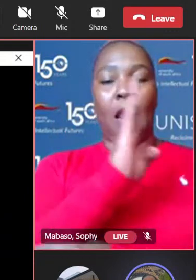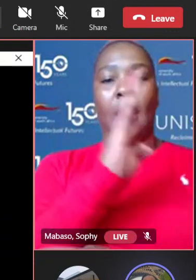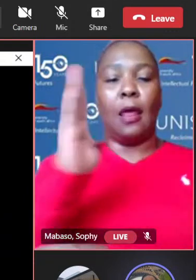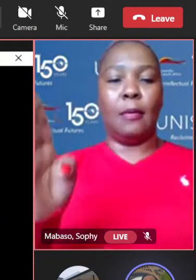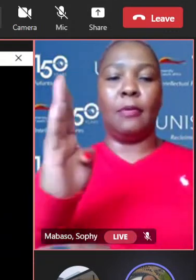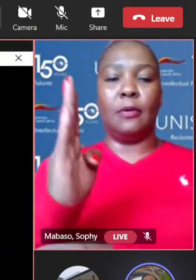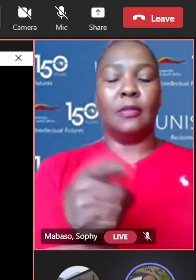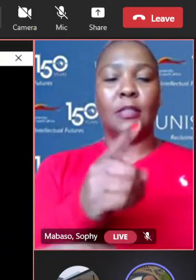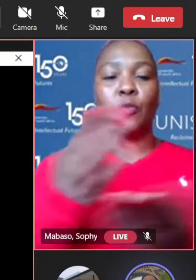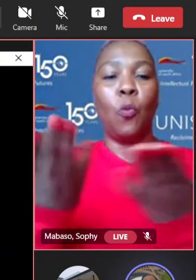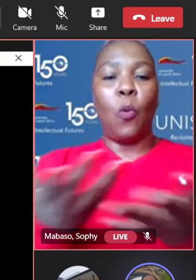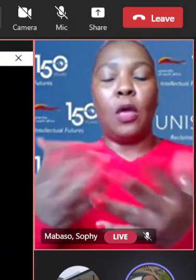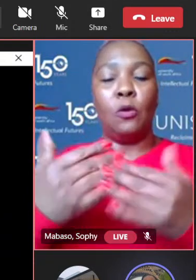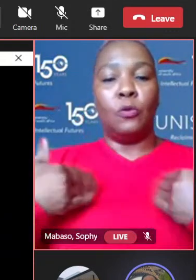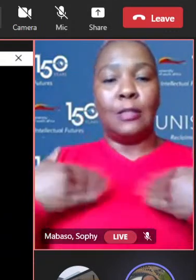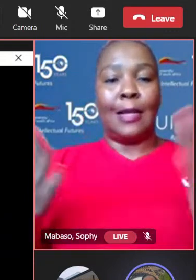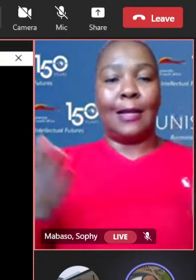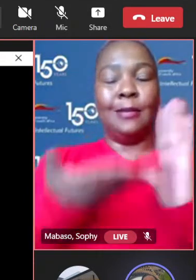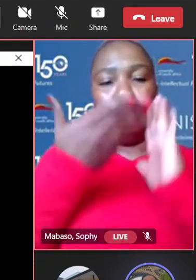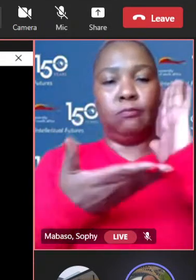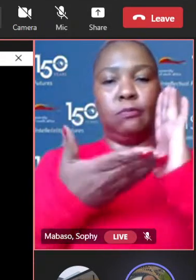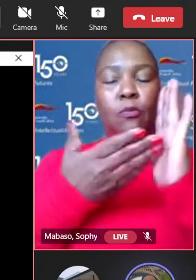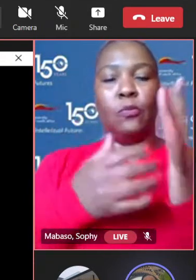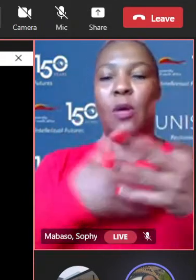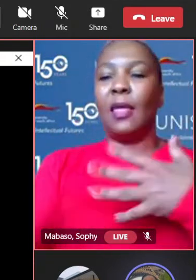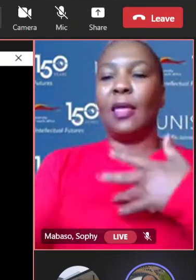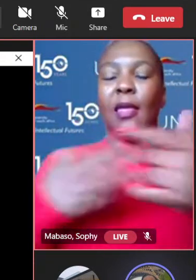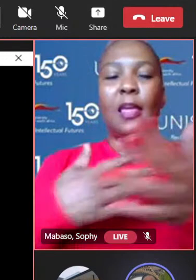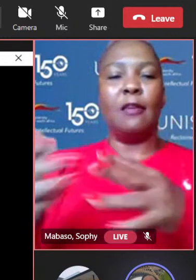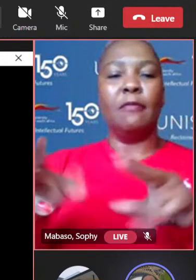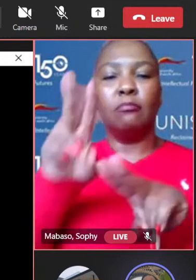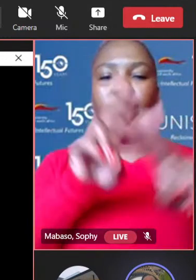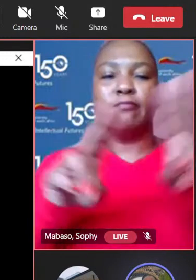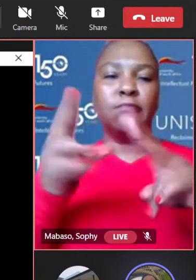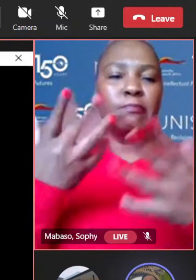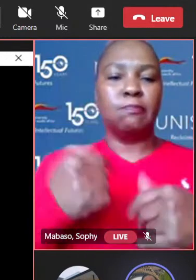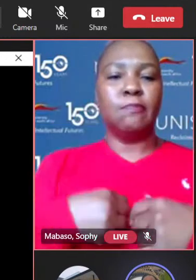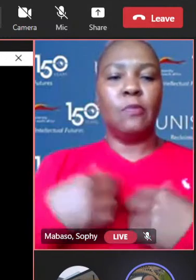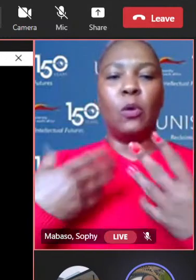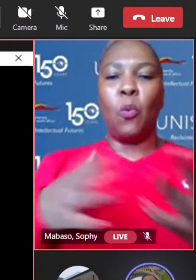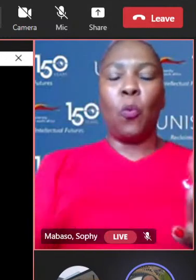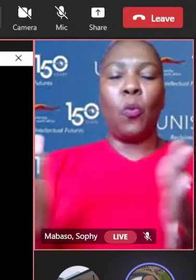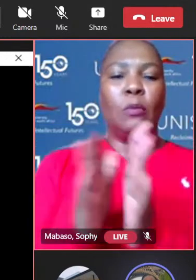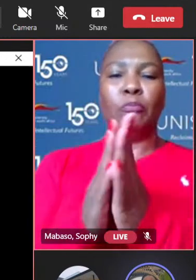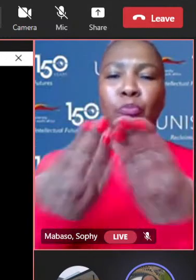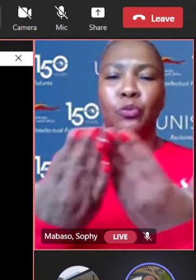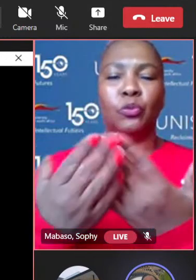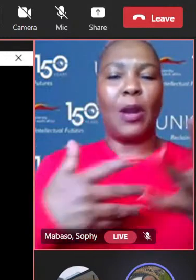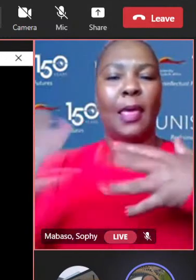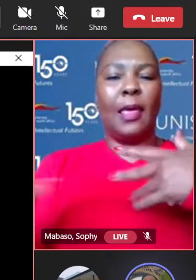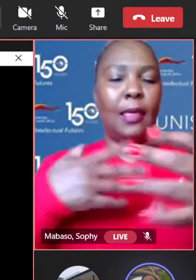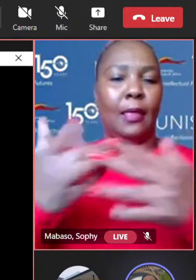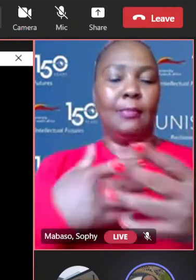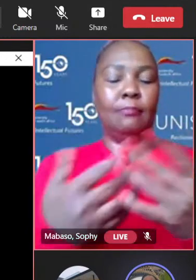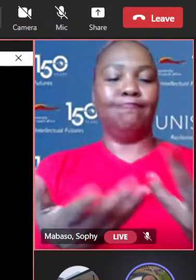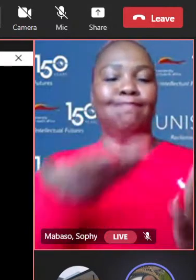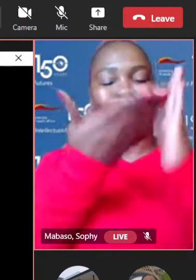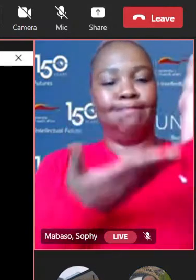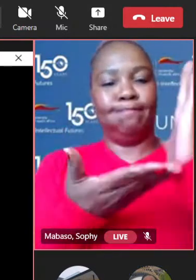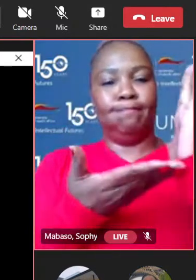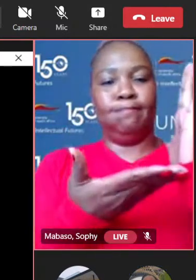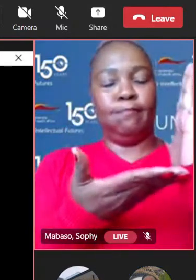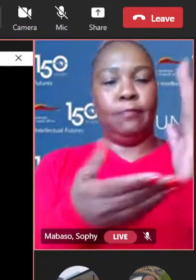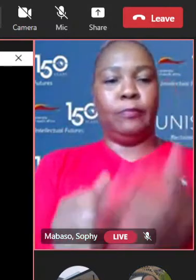you begin. In whatever that you're looking for, whether they're articles or books, you then have to be on this page.